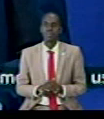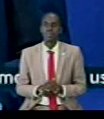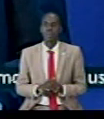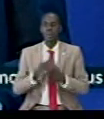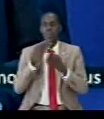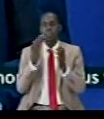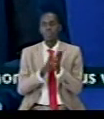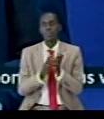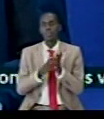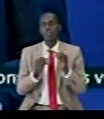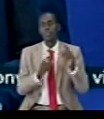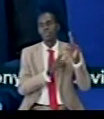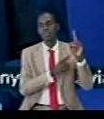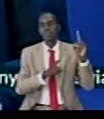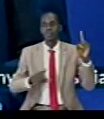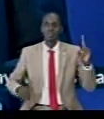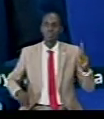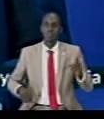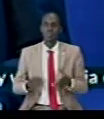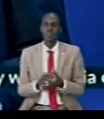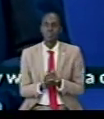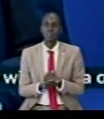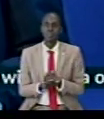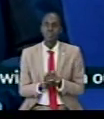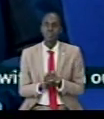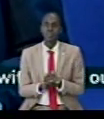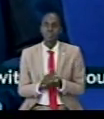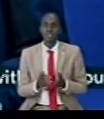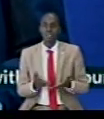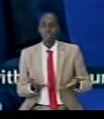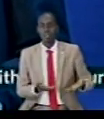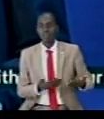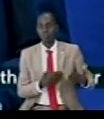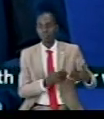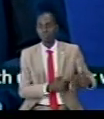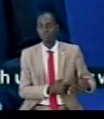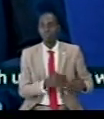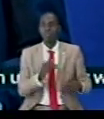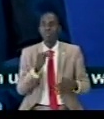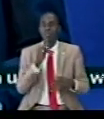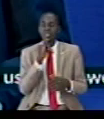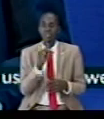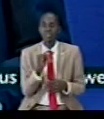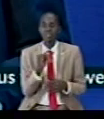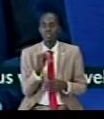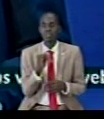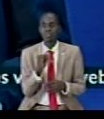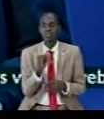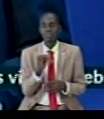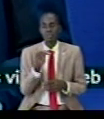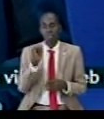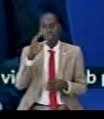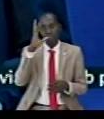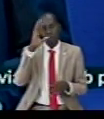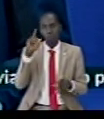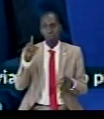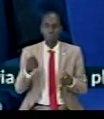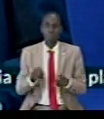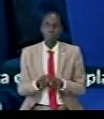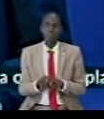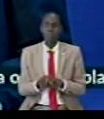Praise the Lord. Beside me is Brother Kimi Yomo Rufus from Ondo